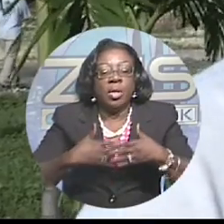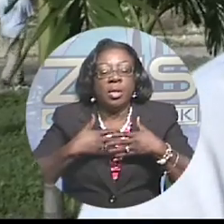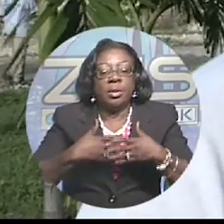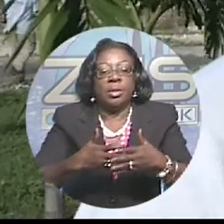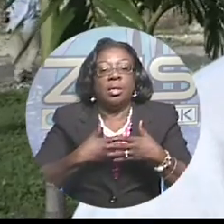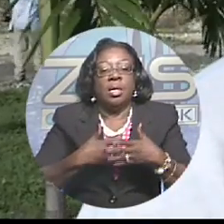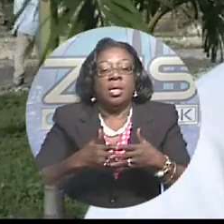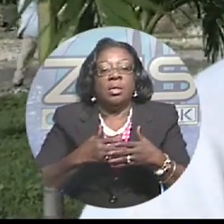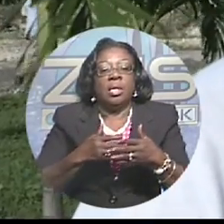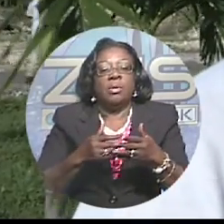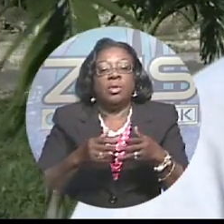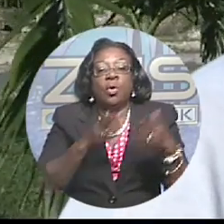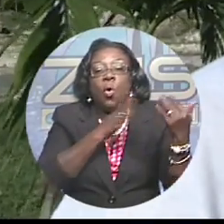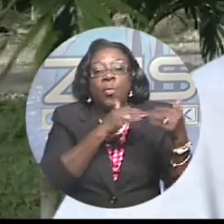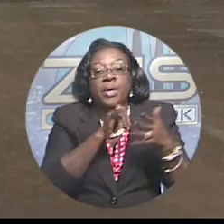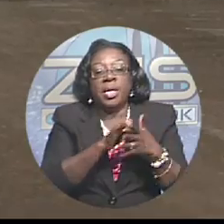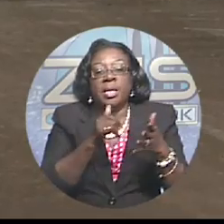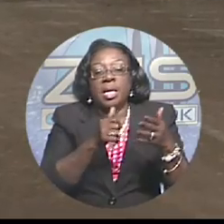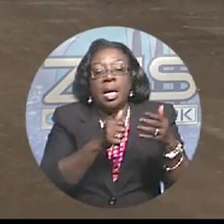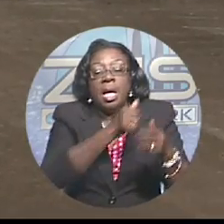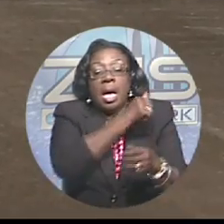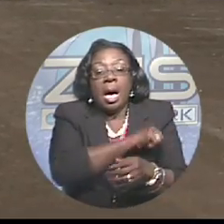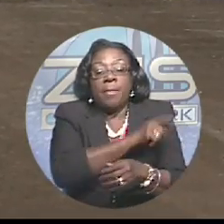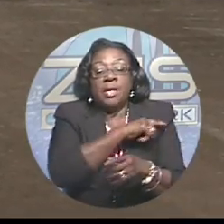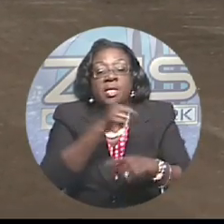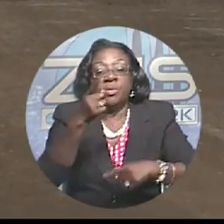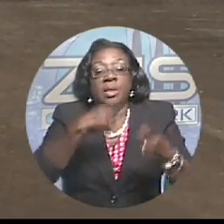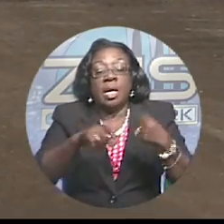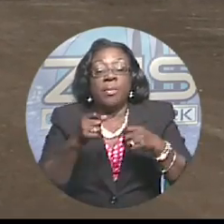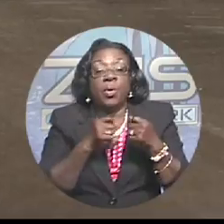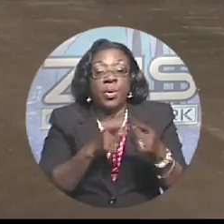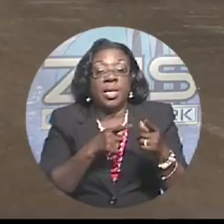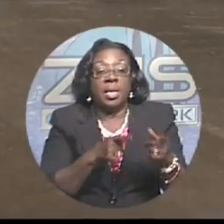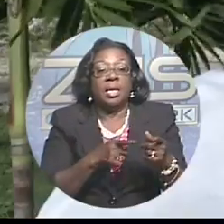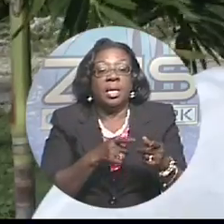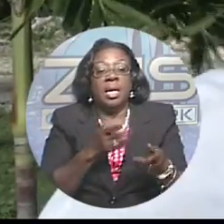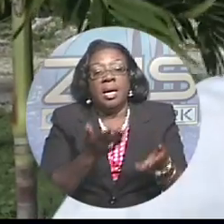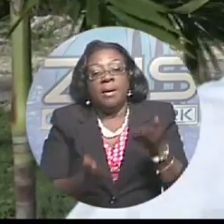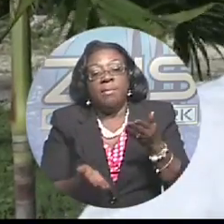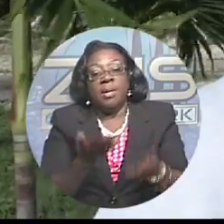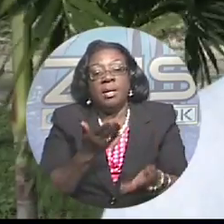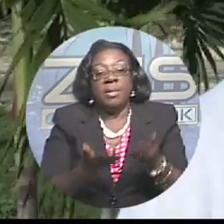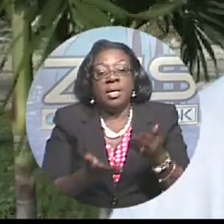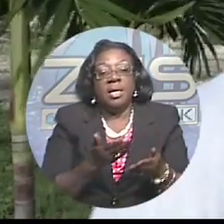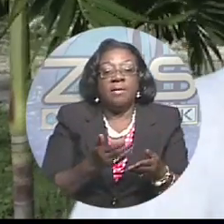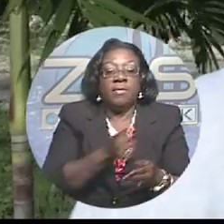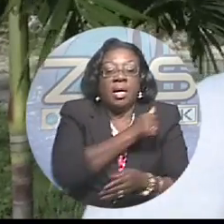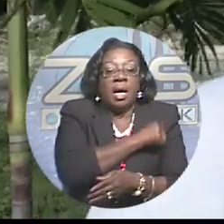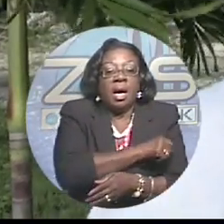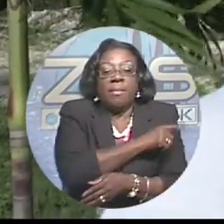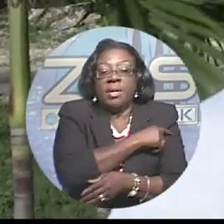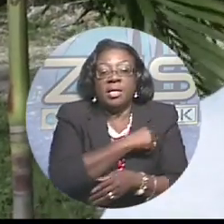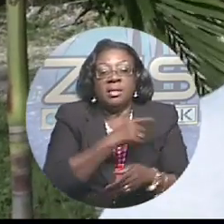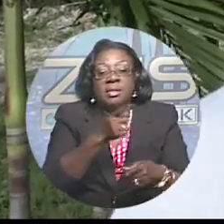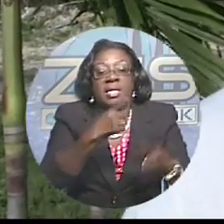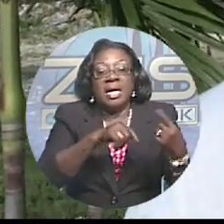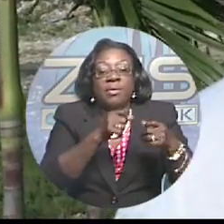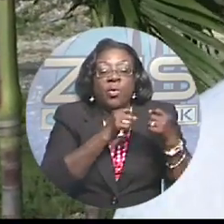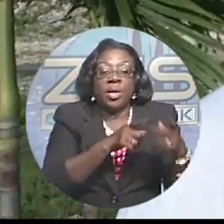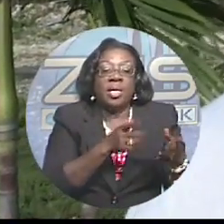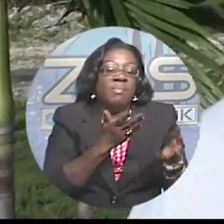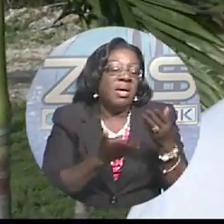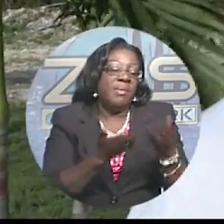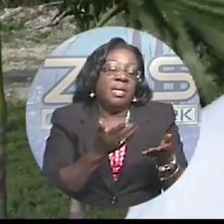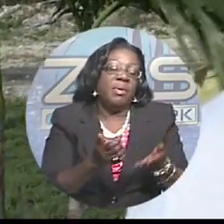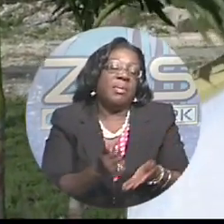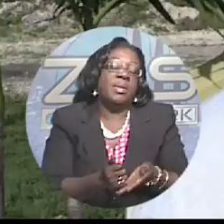that the ambulance would show up soon, maybe to help him a bit. Maybe if the ambulance were to come back to the road, maybe would have been able